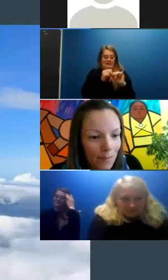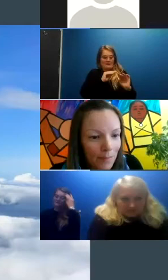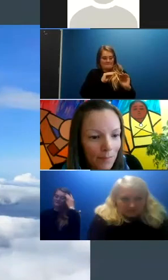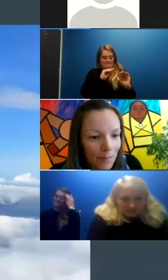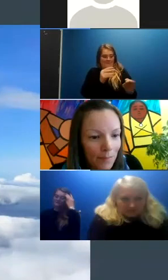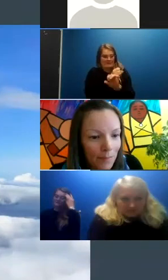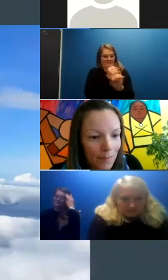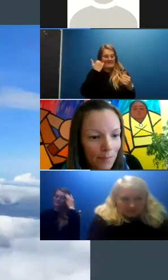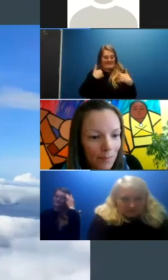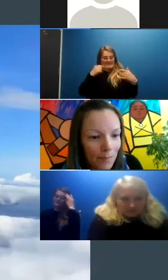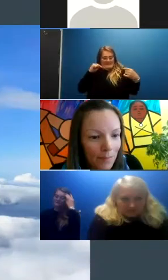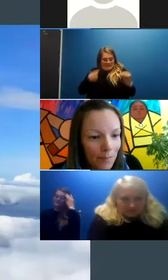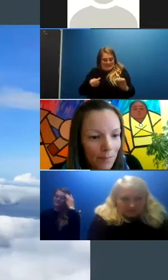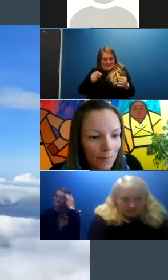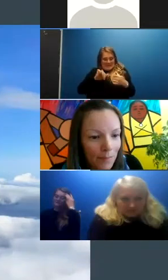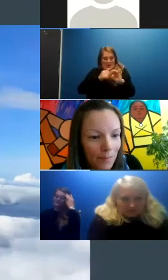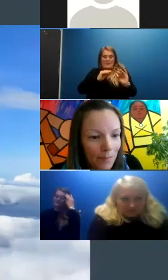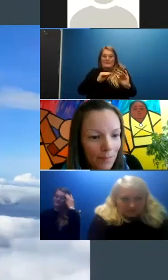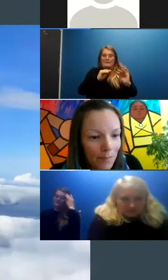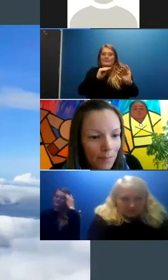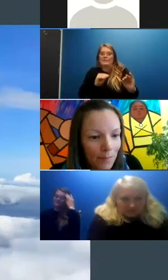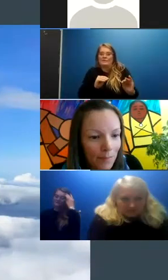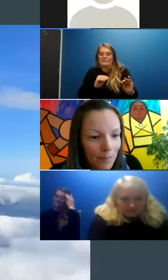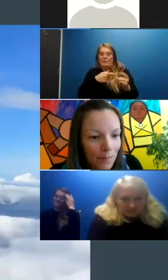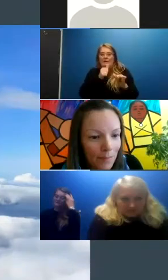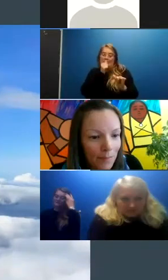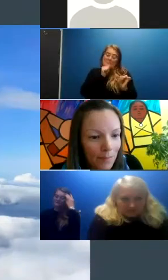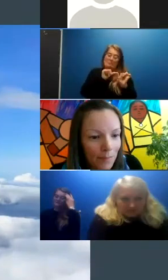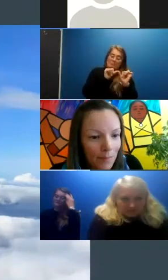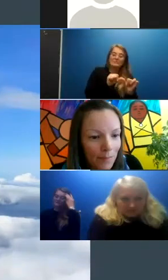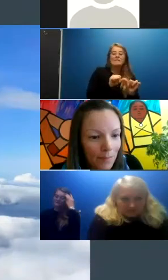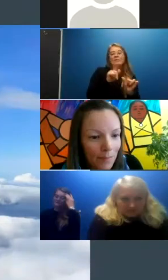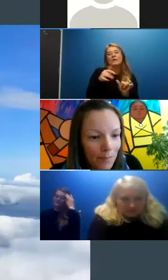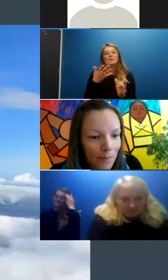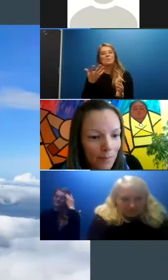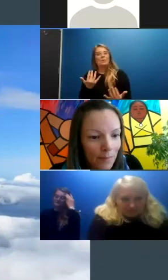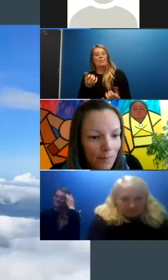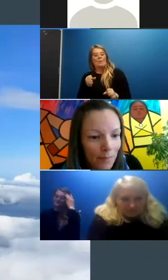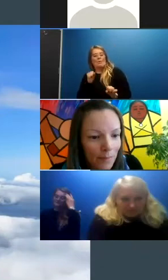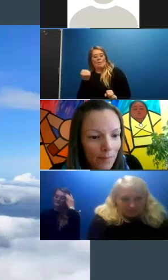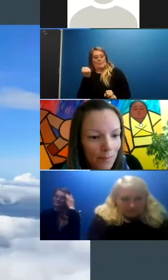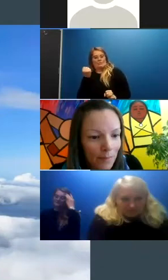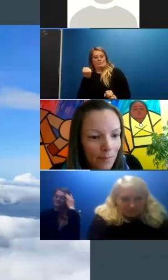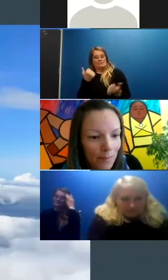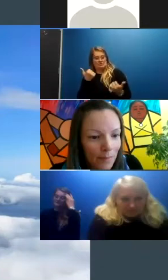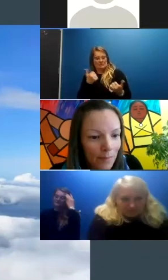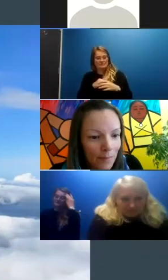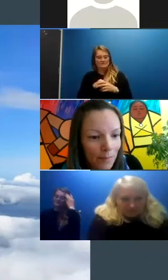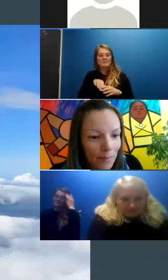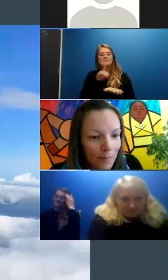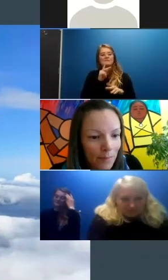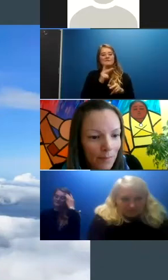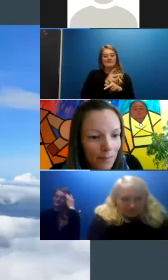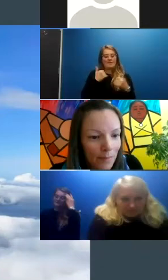have pain? How do you understand when is it safe to push yourself through pain? When should you be holding back? And exploring what's safe with